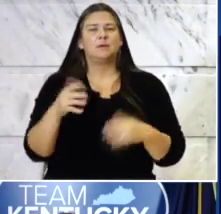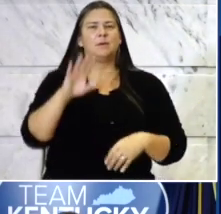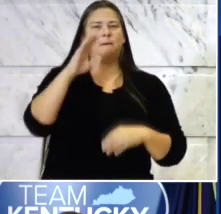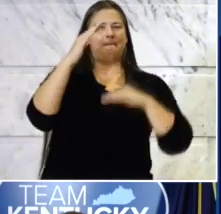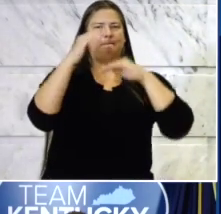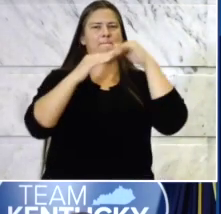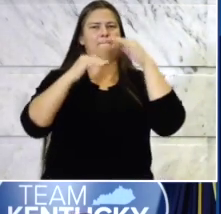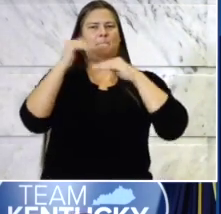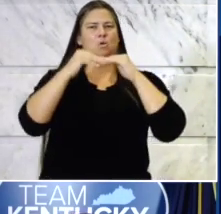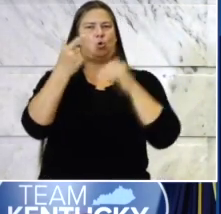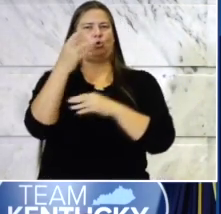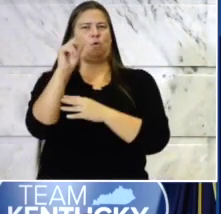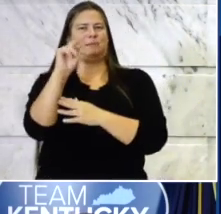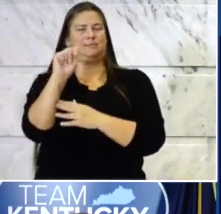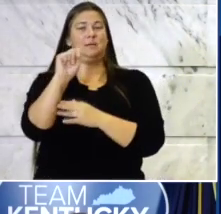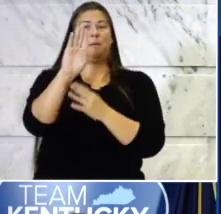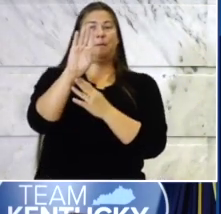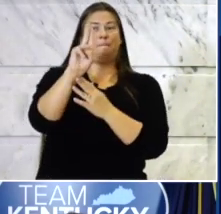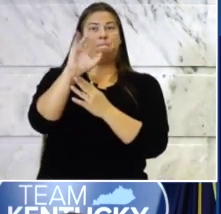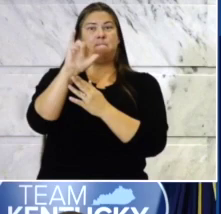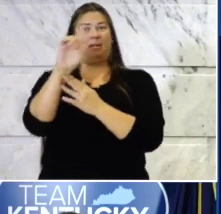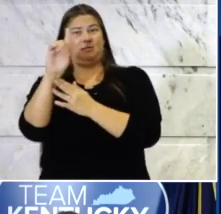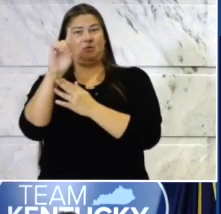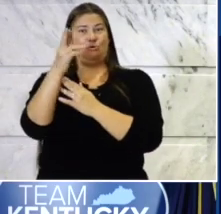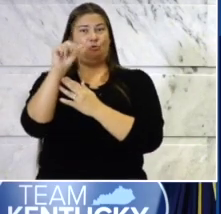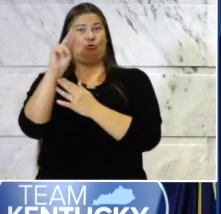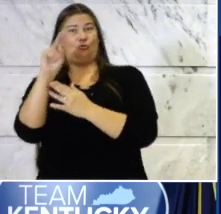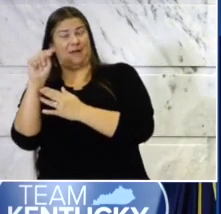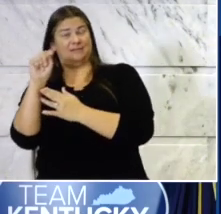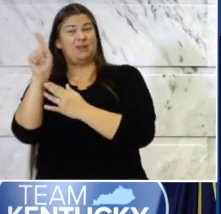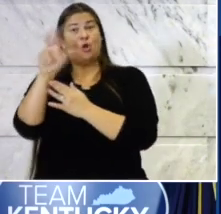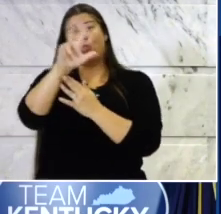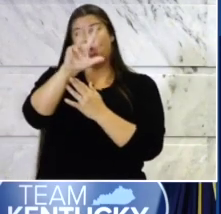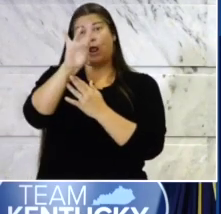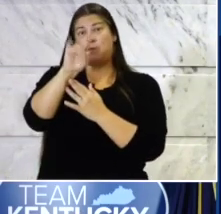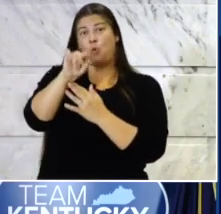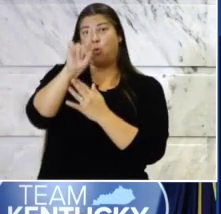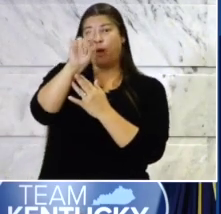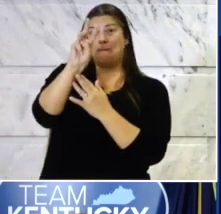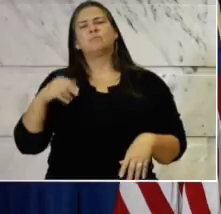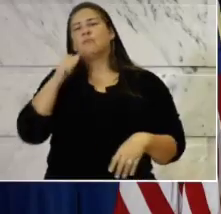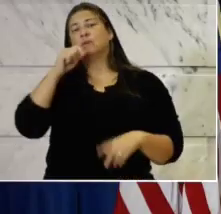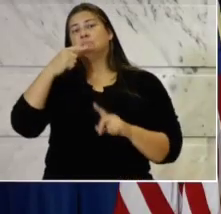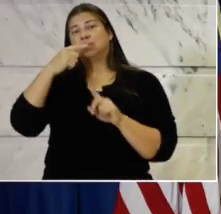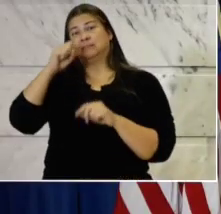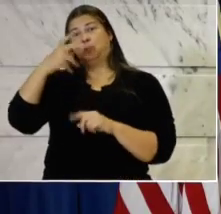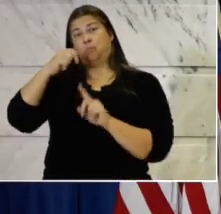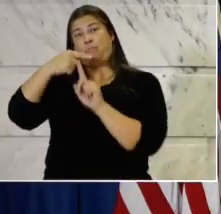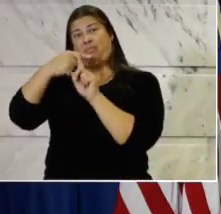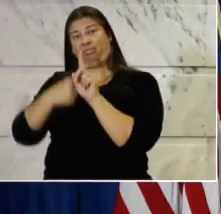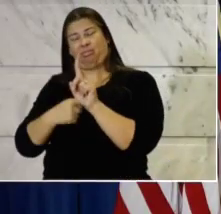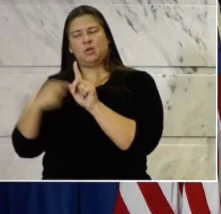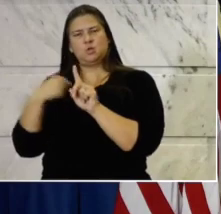grants for transportation improvements in Corbin and Logan and Todd and Kenton counties. The governor also recognized